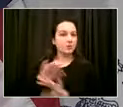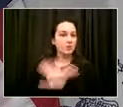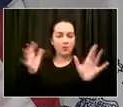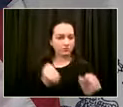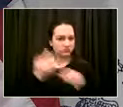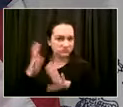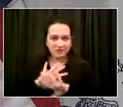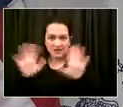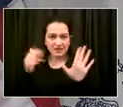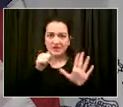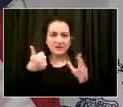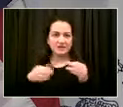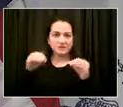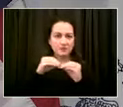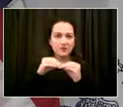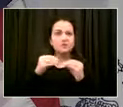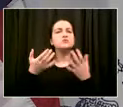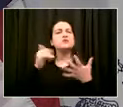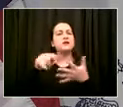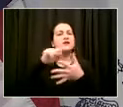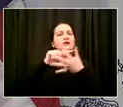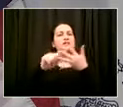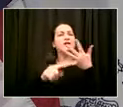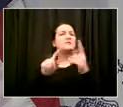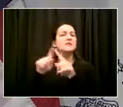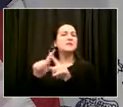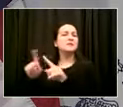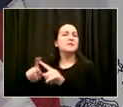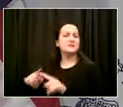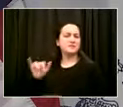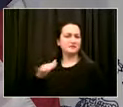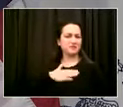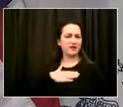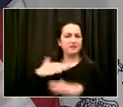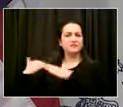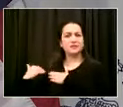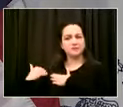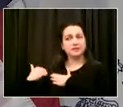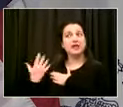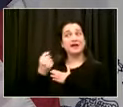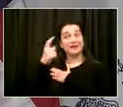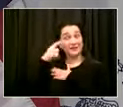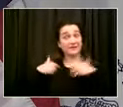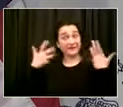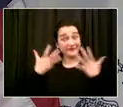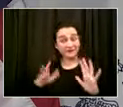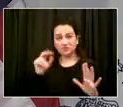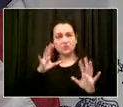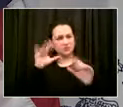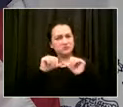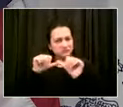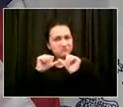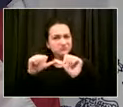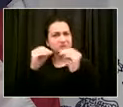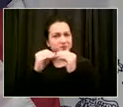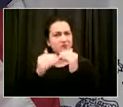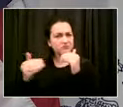this much impact. And there's more coming in this next package, which we will get done by the end of March, working closely with the City Council.